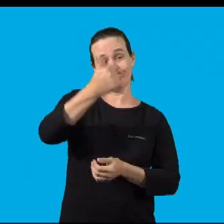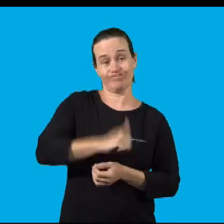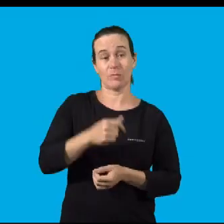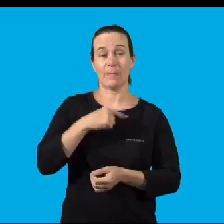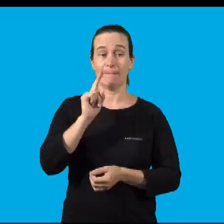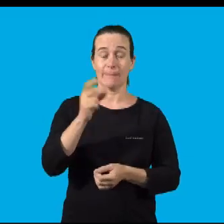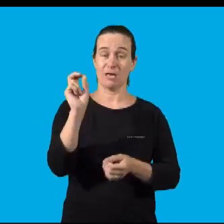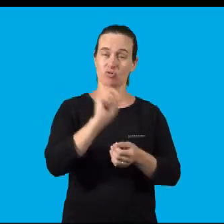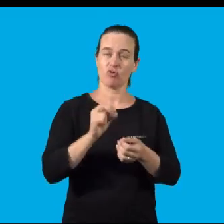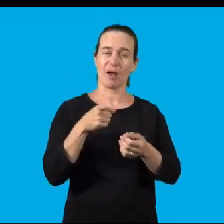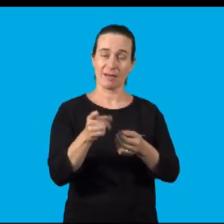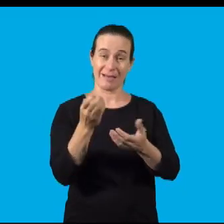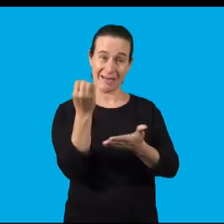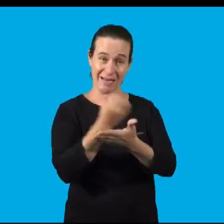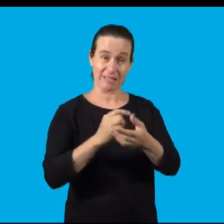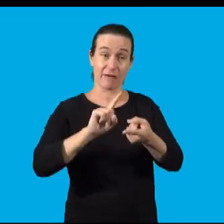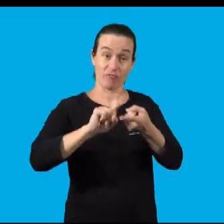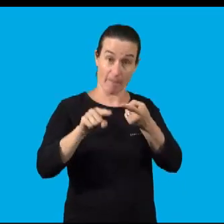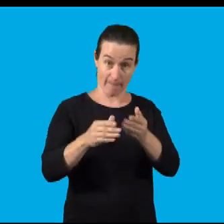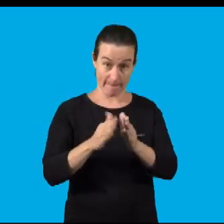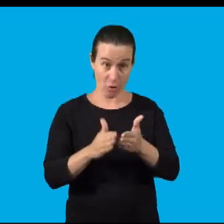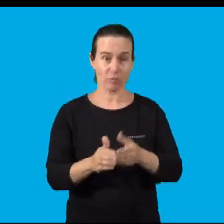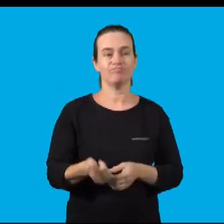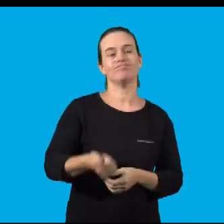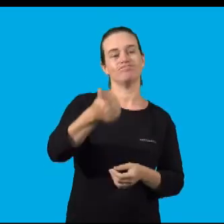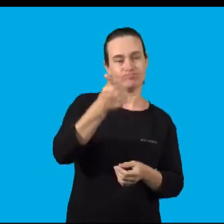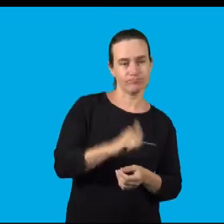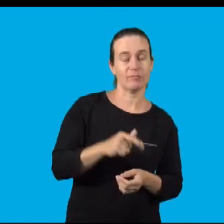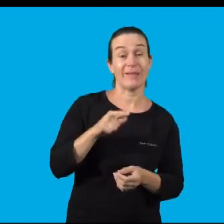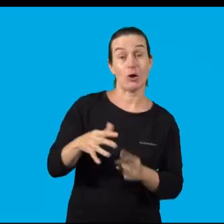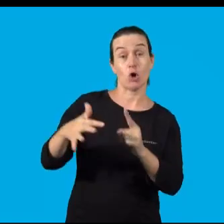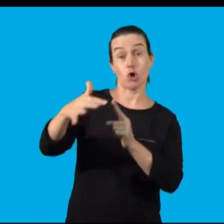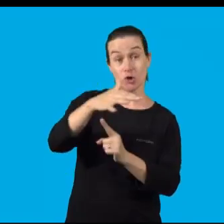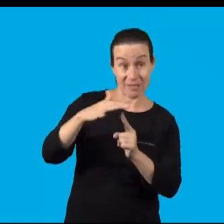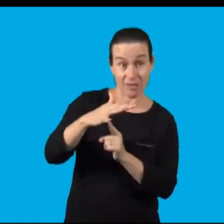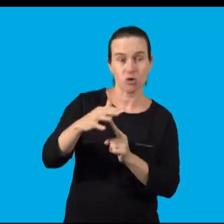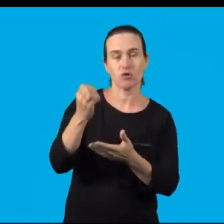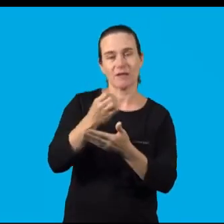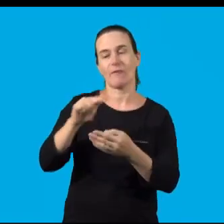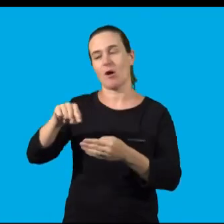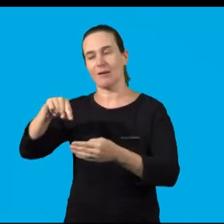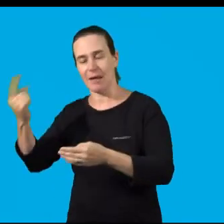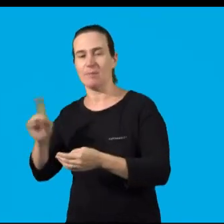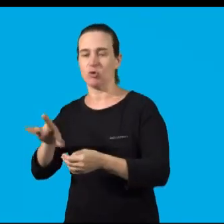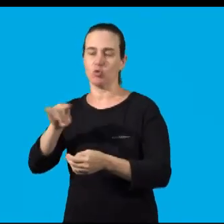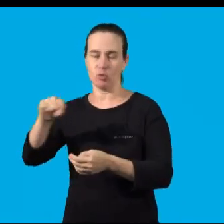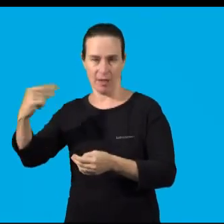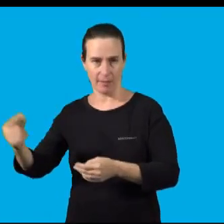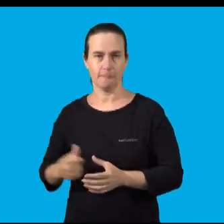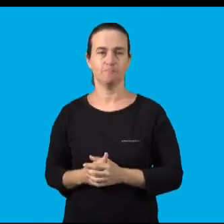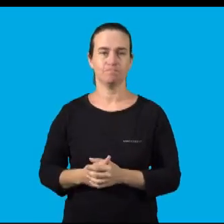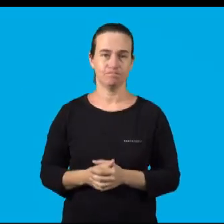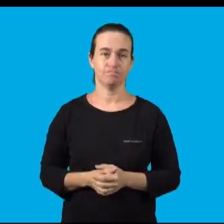write a literary essay as well as do a contextual question on a different genre.